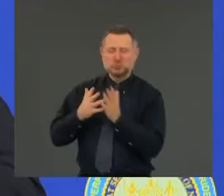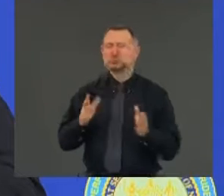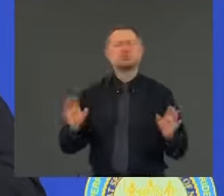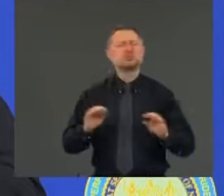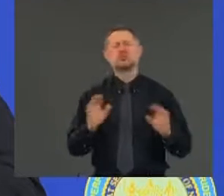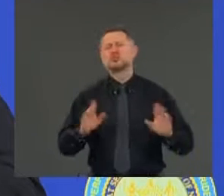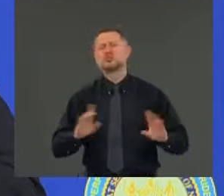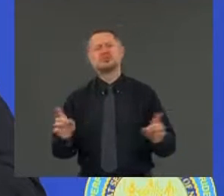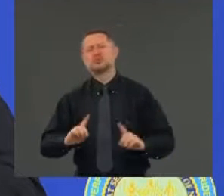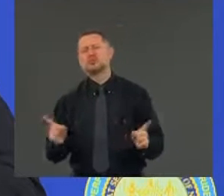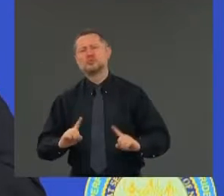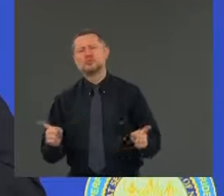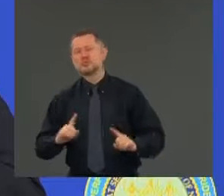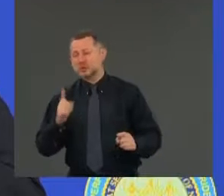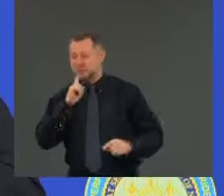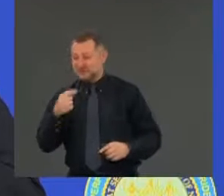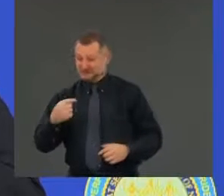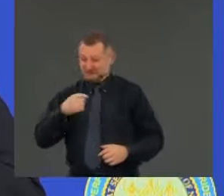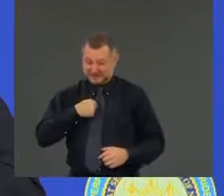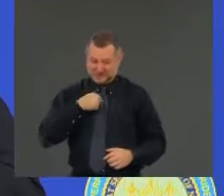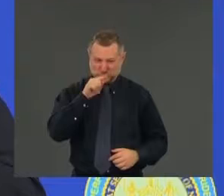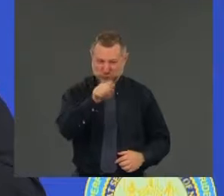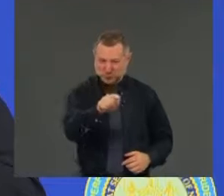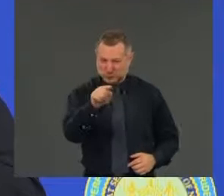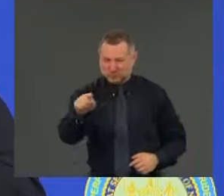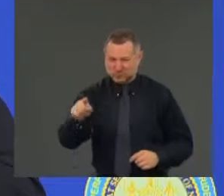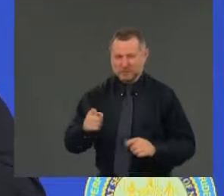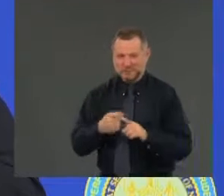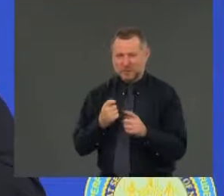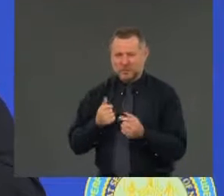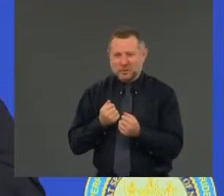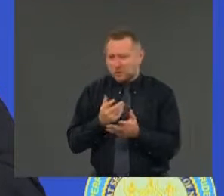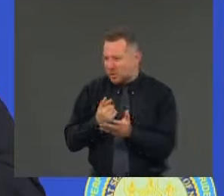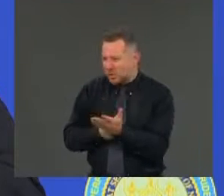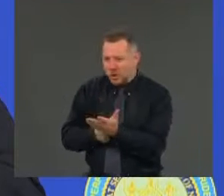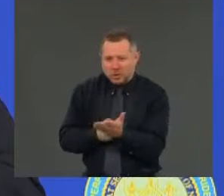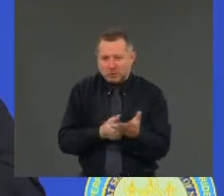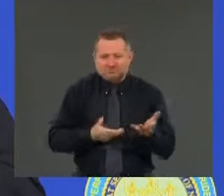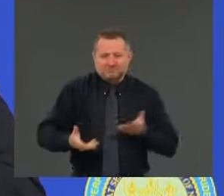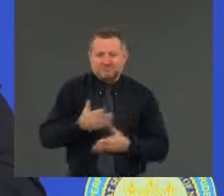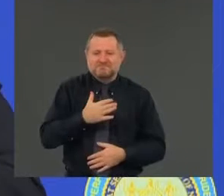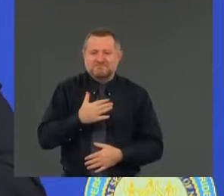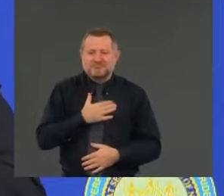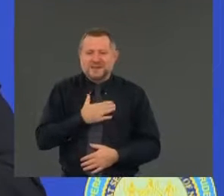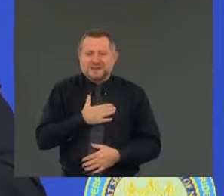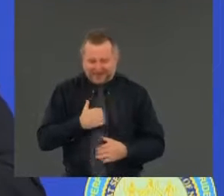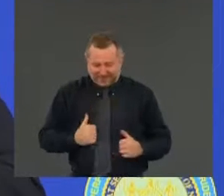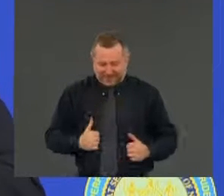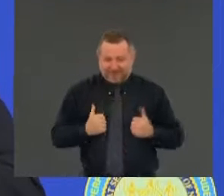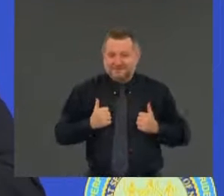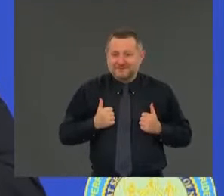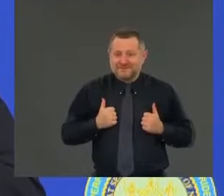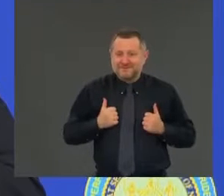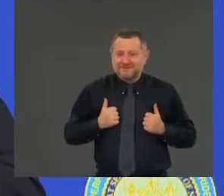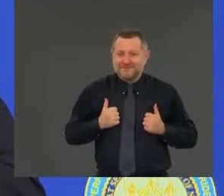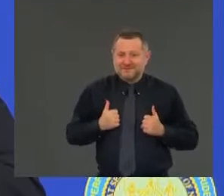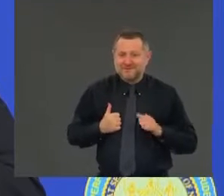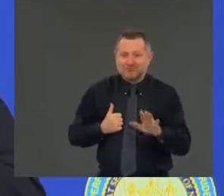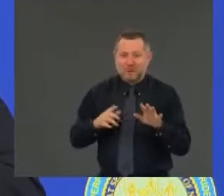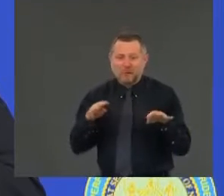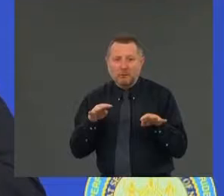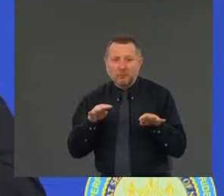has informed themselves. You're talking about my life now. You have my attention. You're talking about my